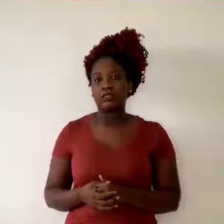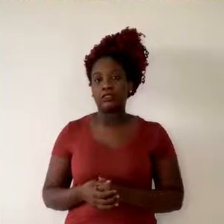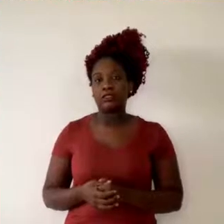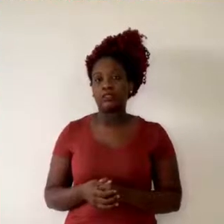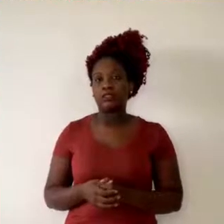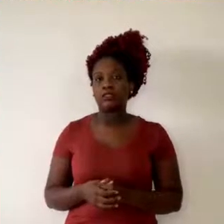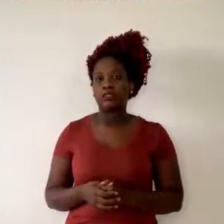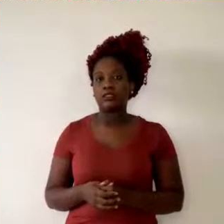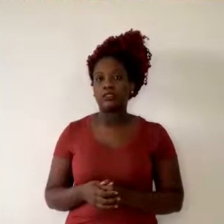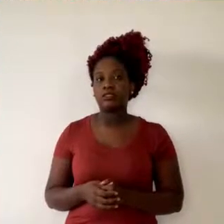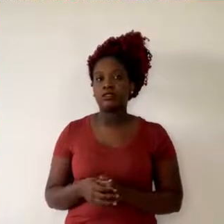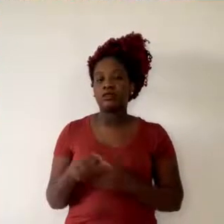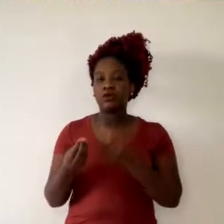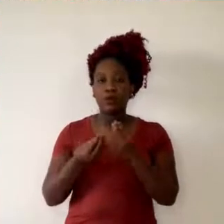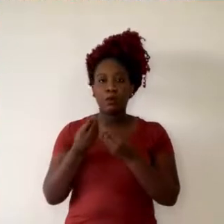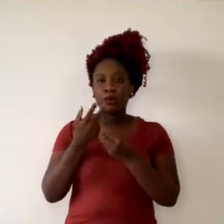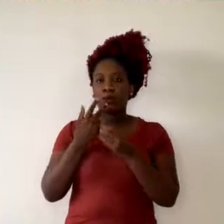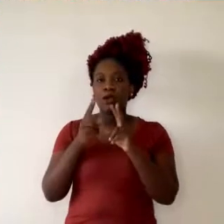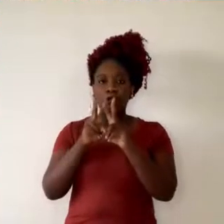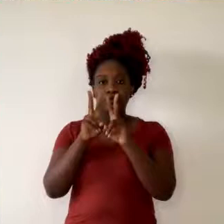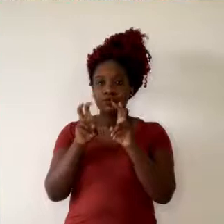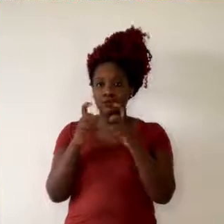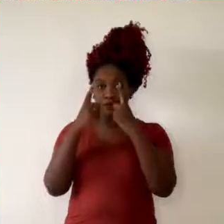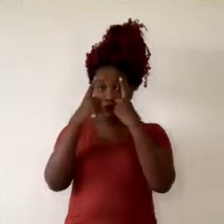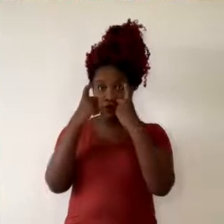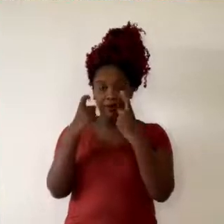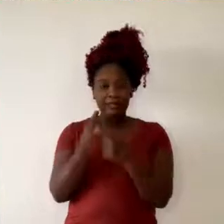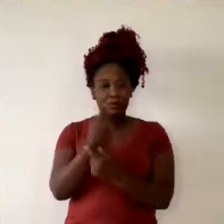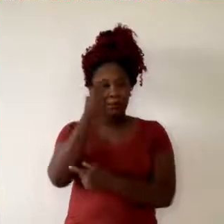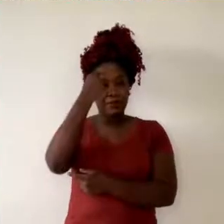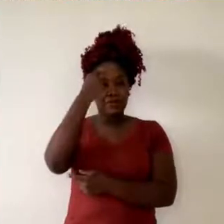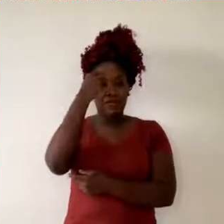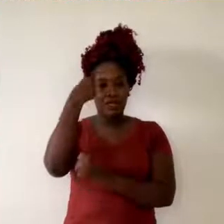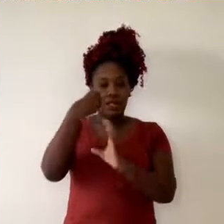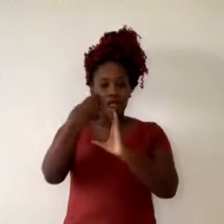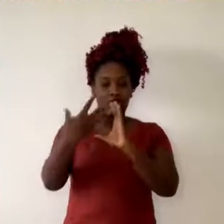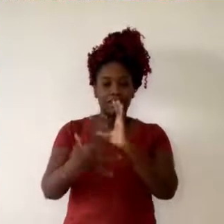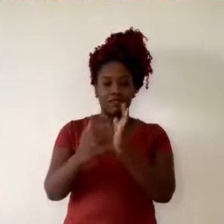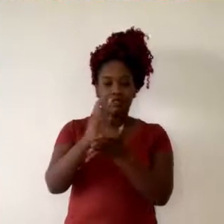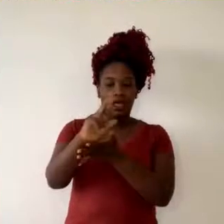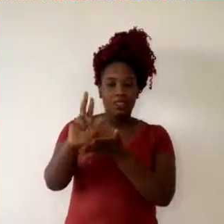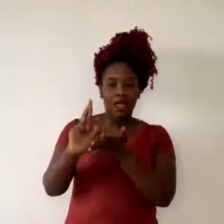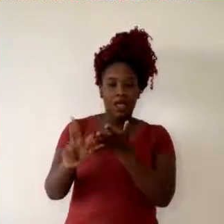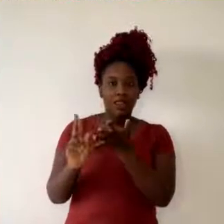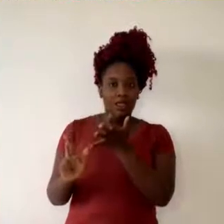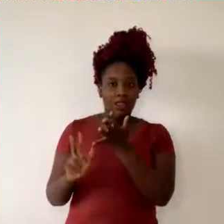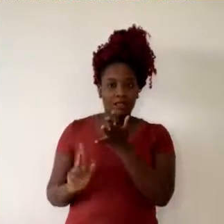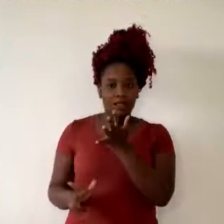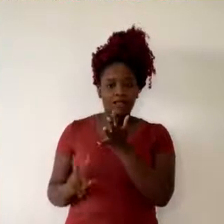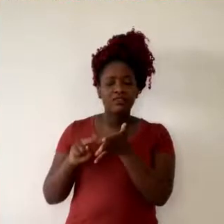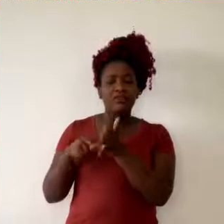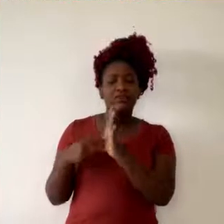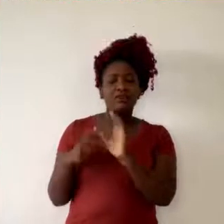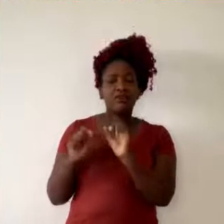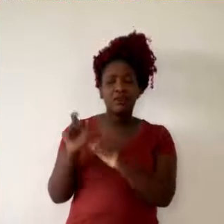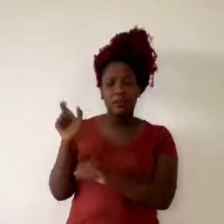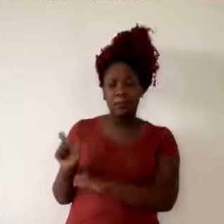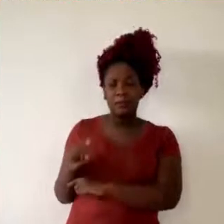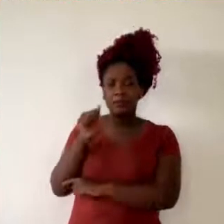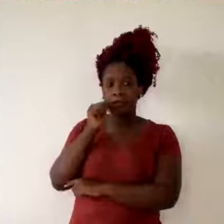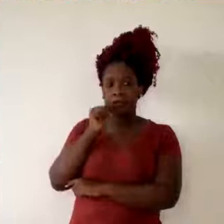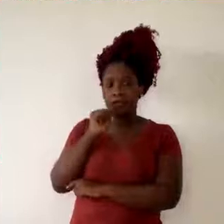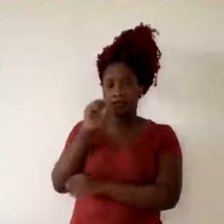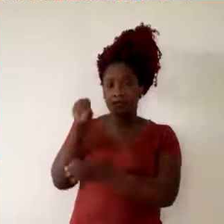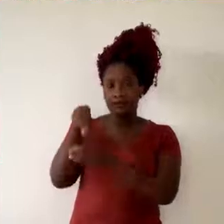So there's no way of talking about gender violence in Brazil without thinking about all these aspects, what it means to be a woman in Brazil.